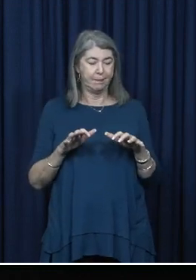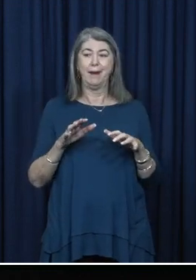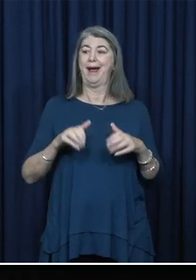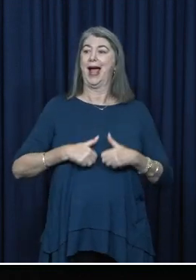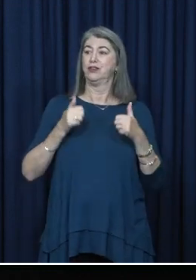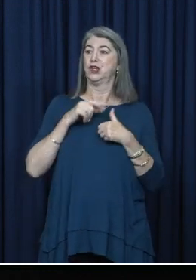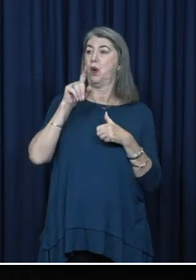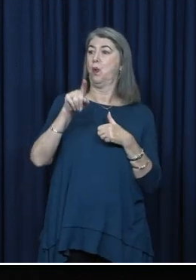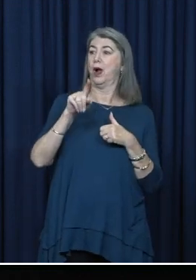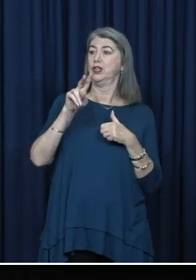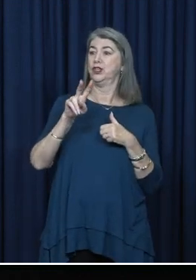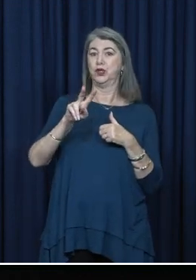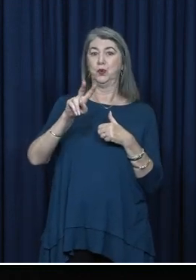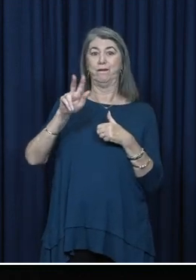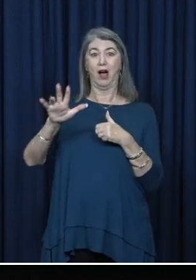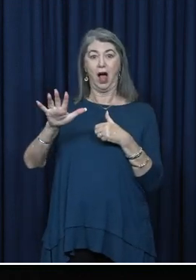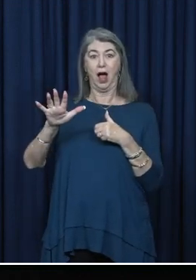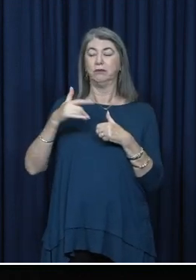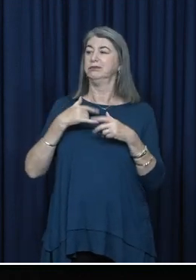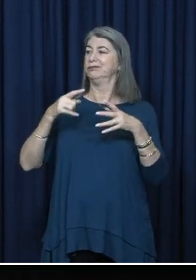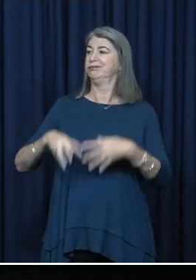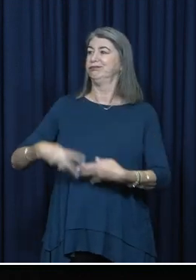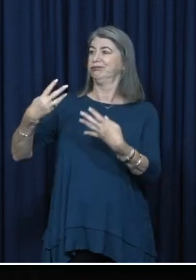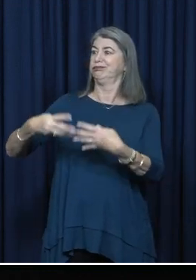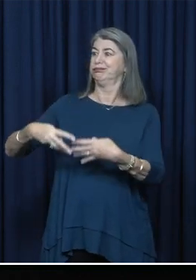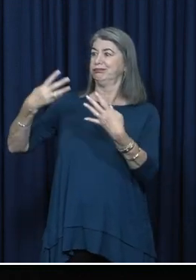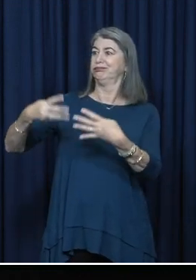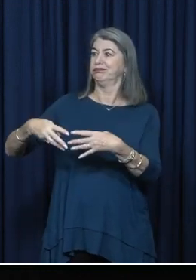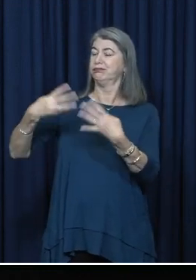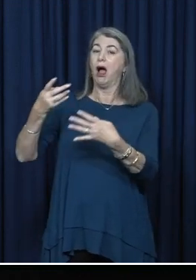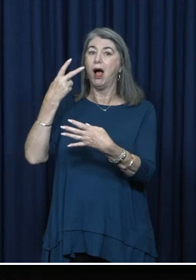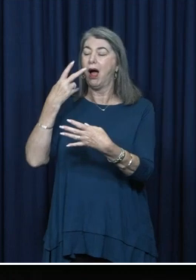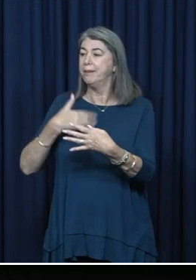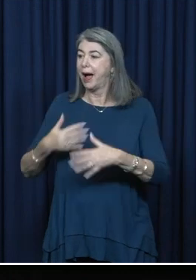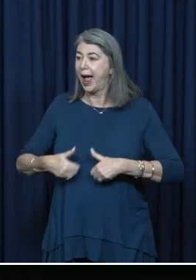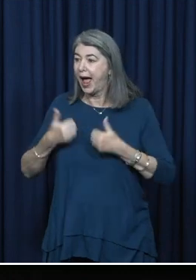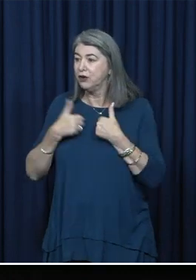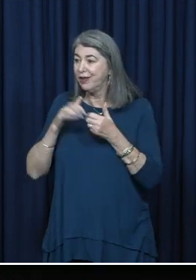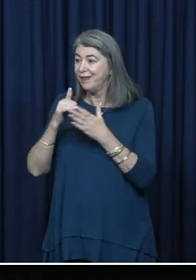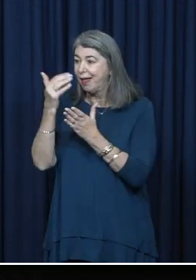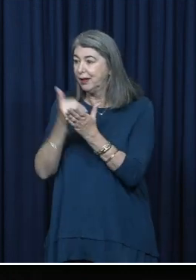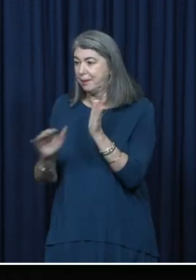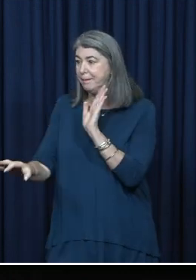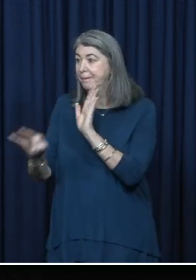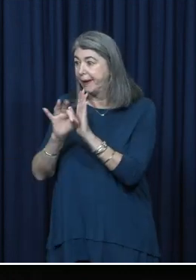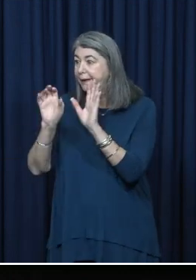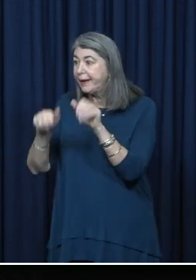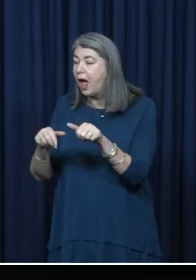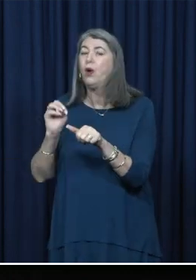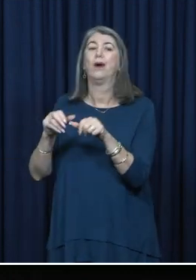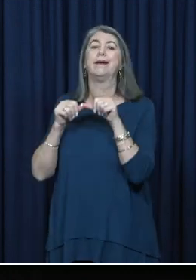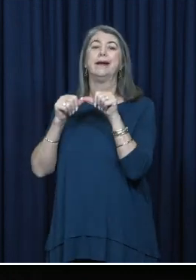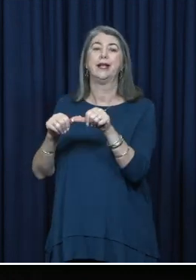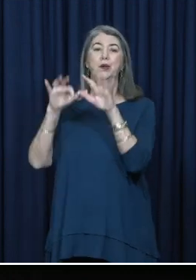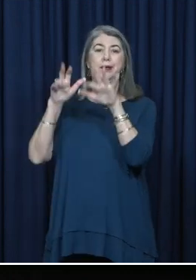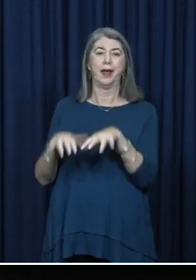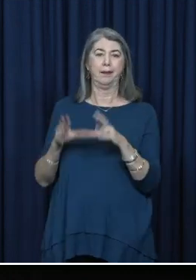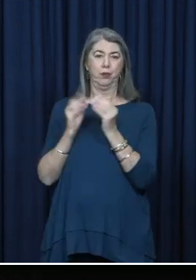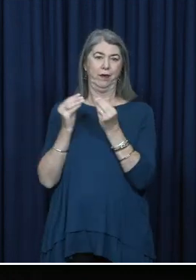addresses 125 is going to start popping up. If I see my address in this list, I can select it or I can continue to type.